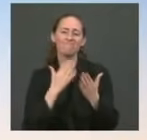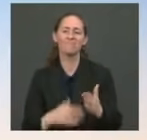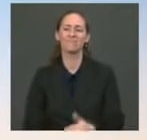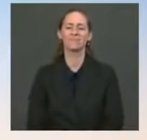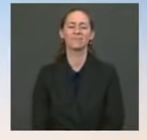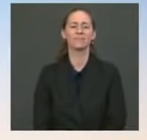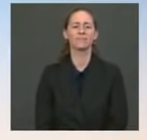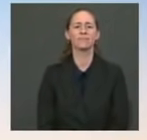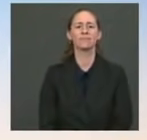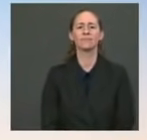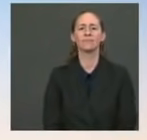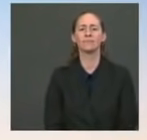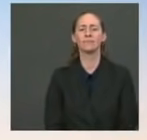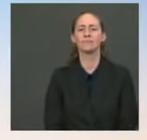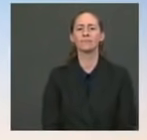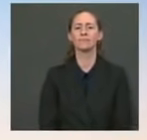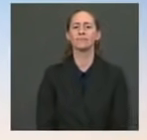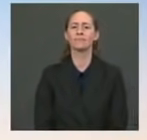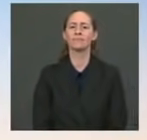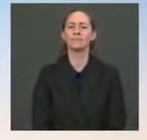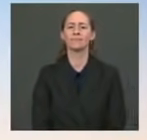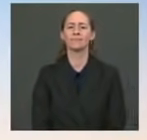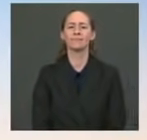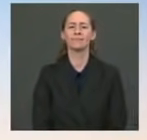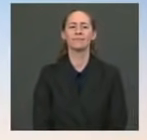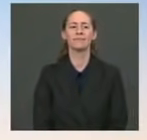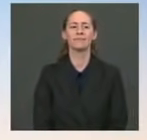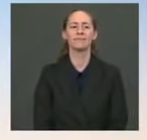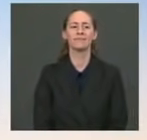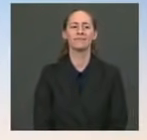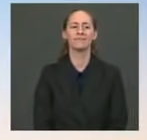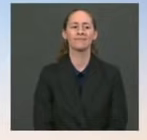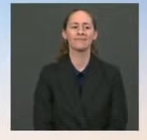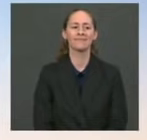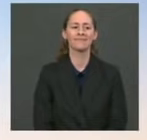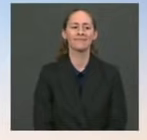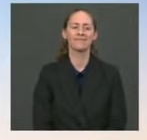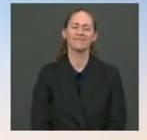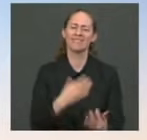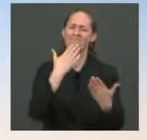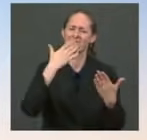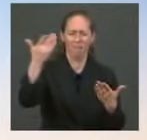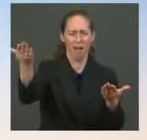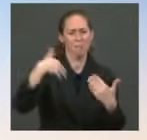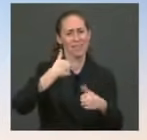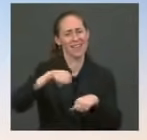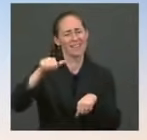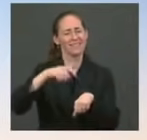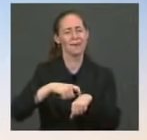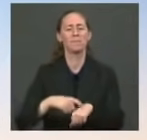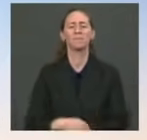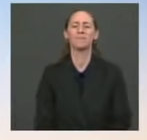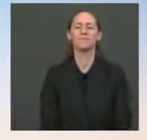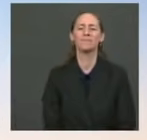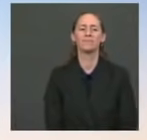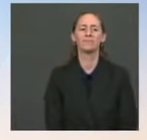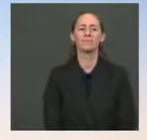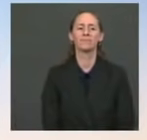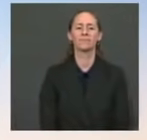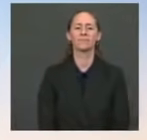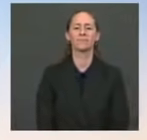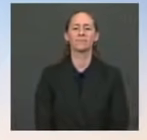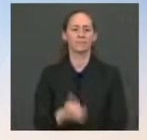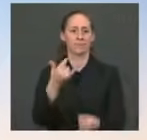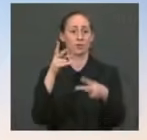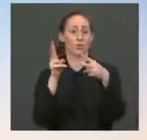you so much, Secretary Merrickus. You're always invited. Open invitation. Okay. Two items for all of you